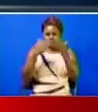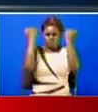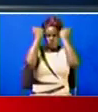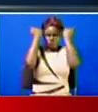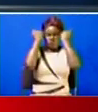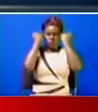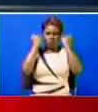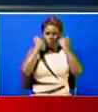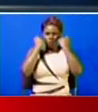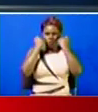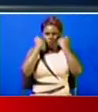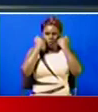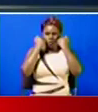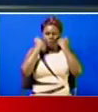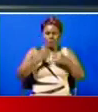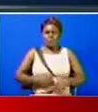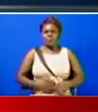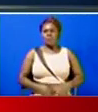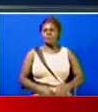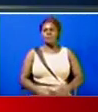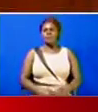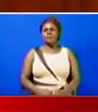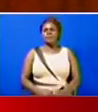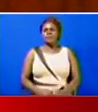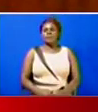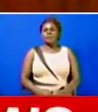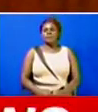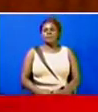Appeal. Julie Owino with that story.